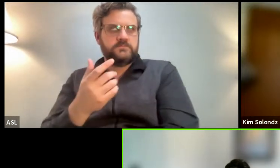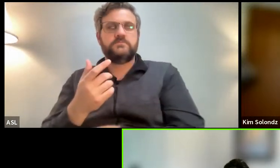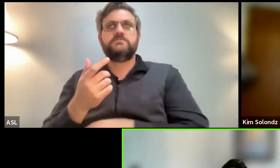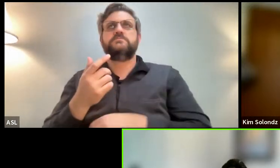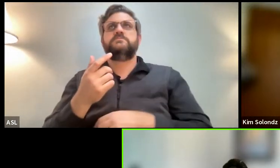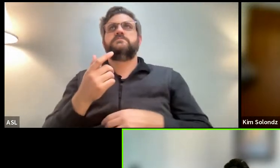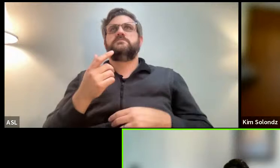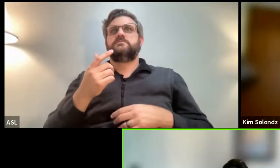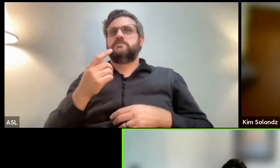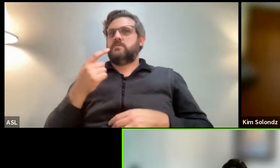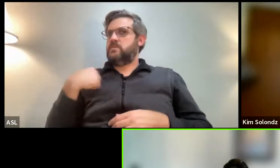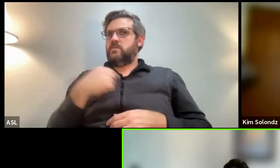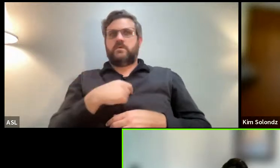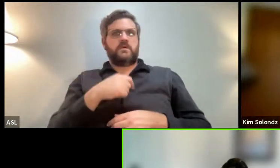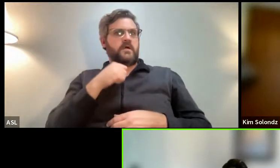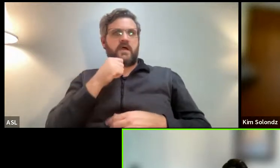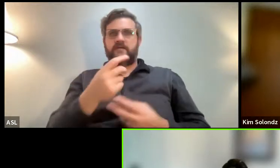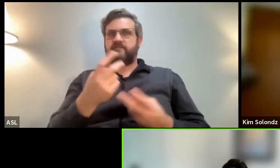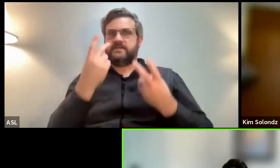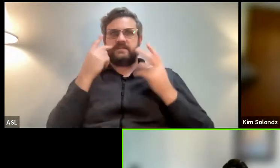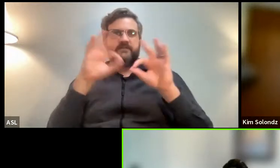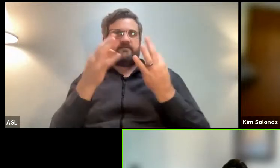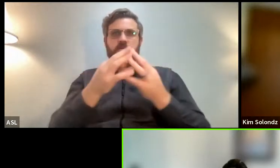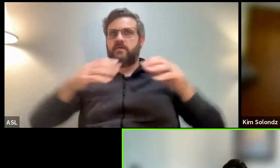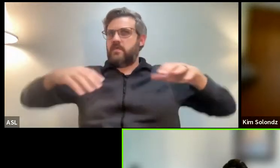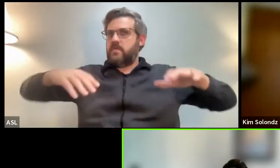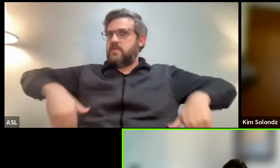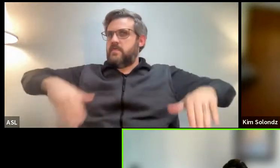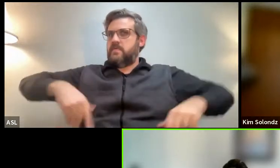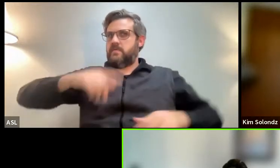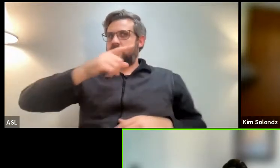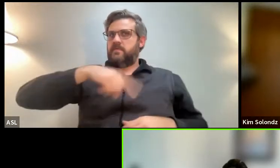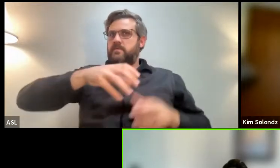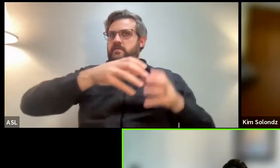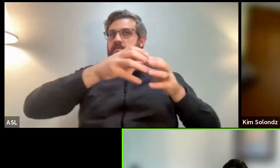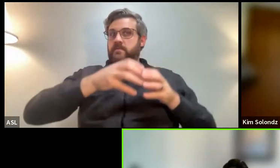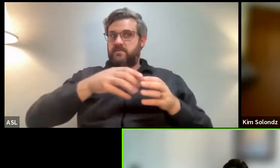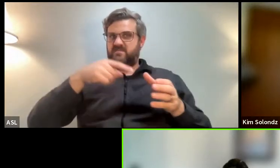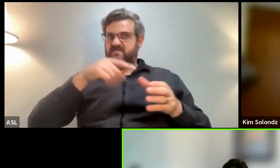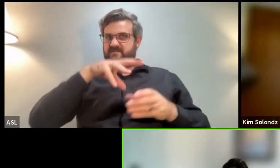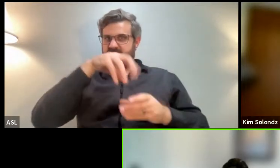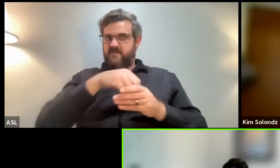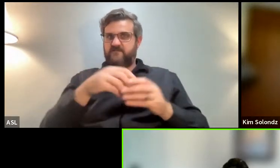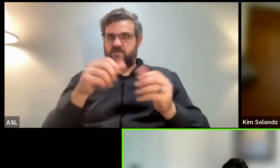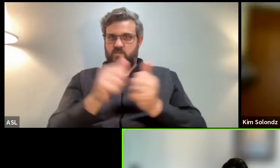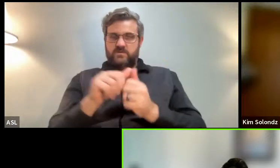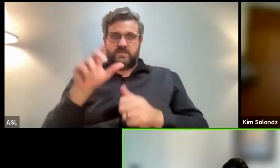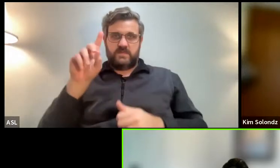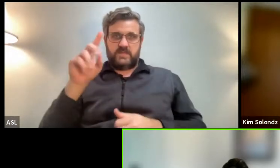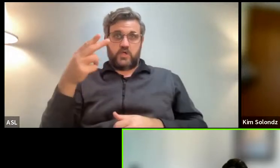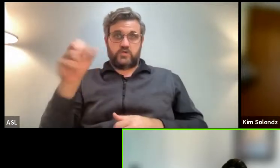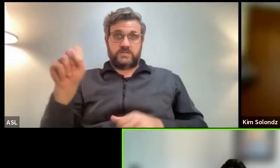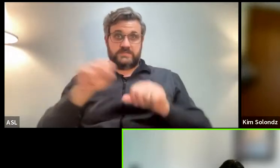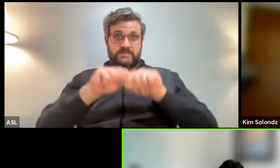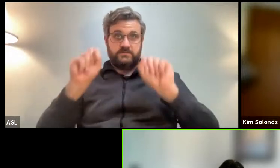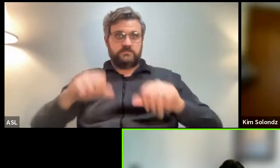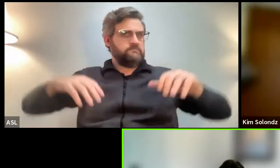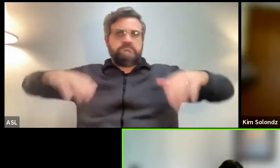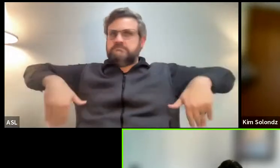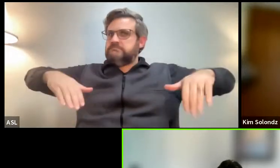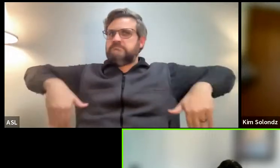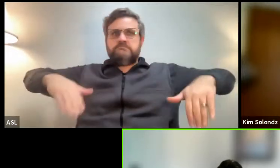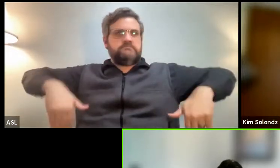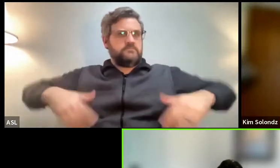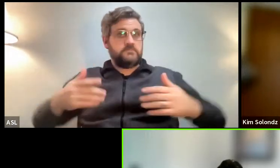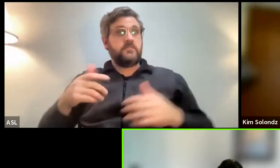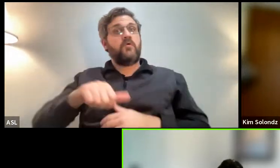We have not seen a family yet in this clinic who is involved in the DHS system. We do in many